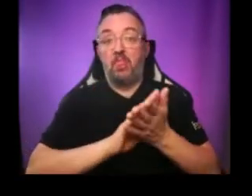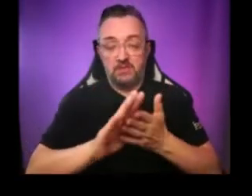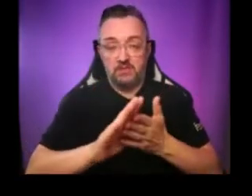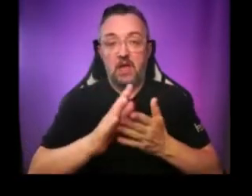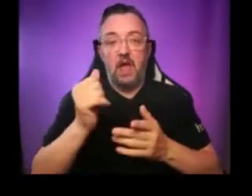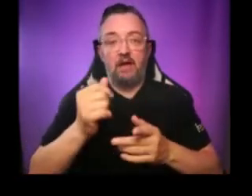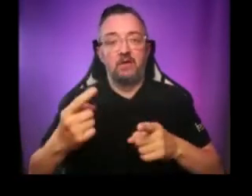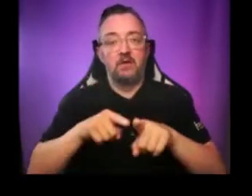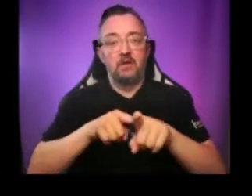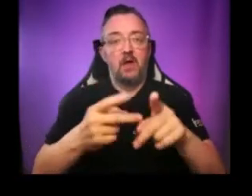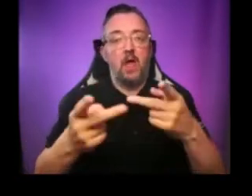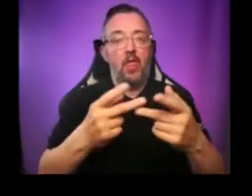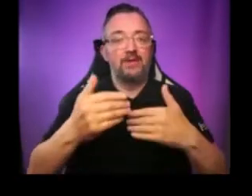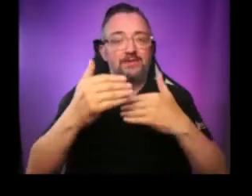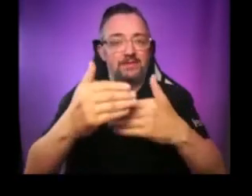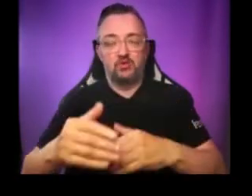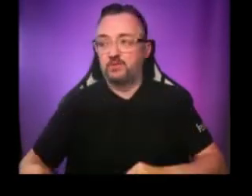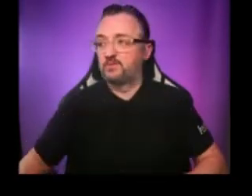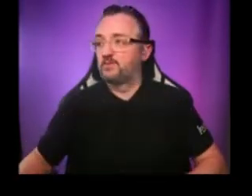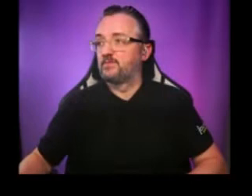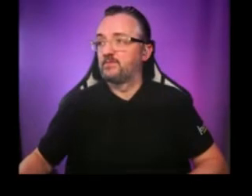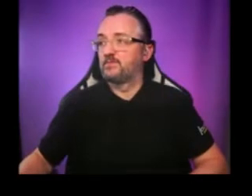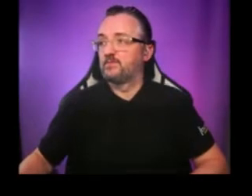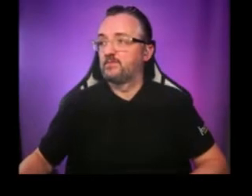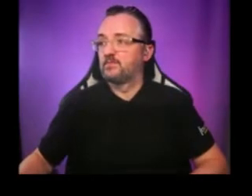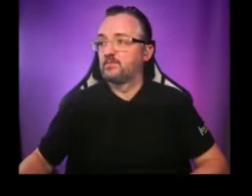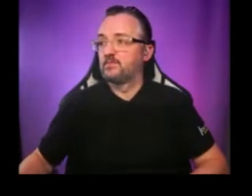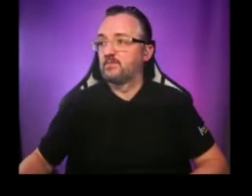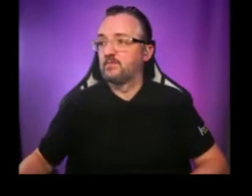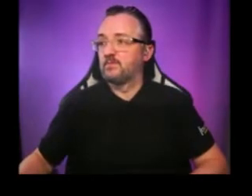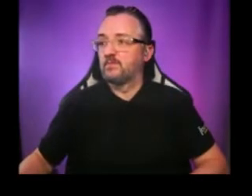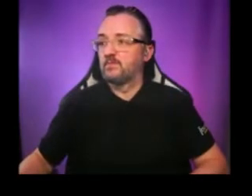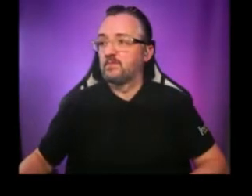about this on the Alzheimer Scotland website.